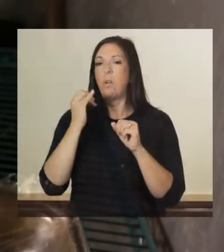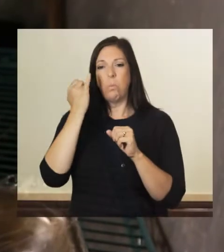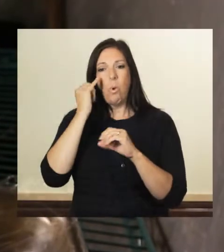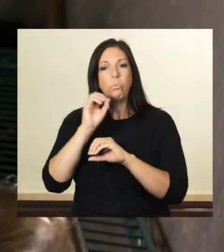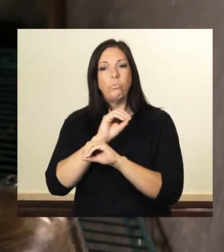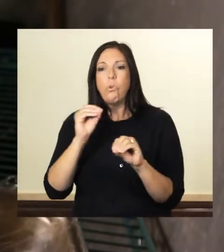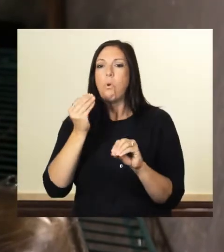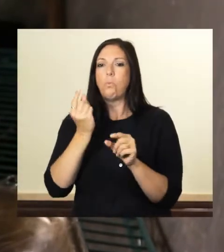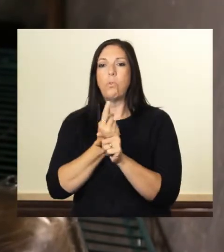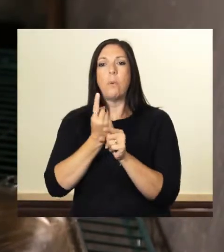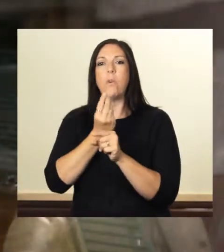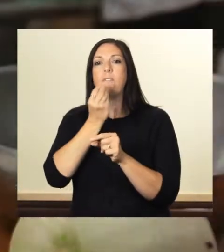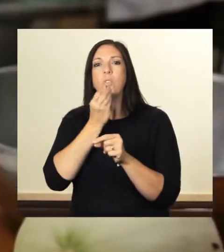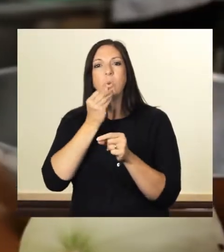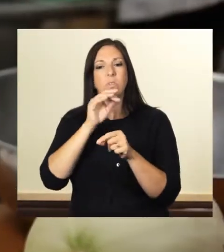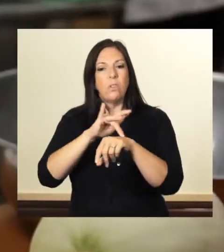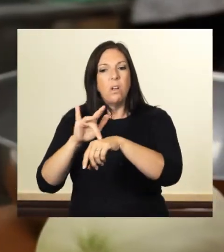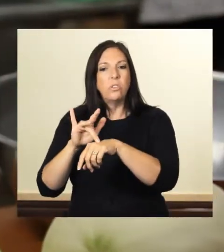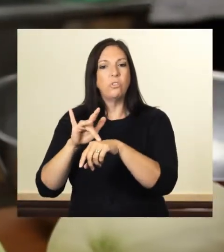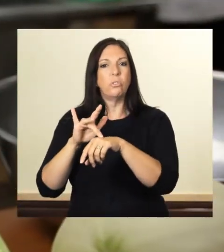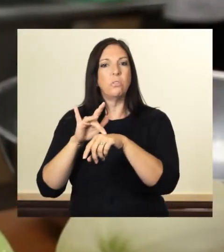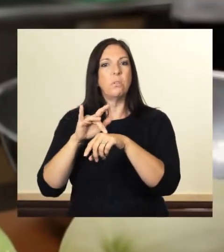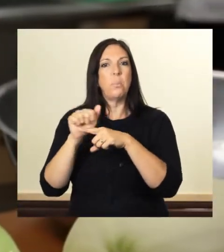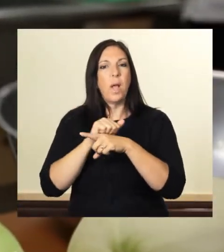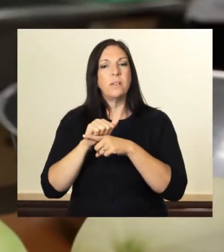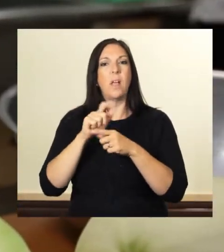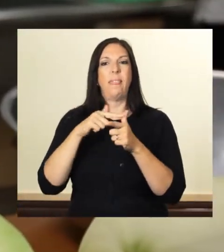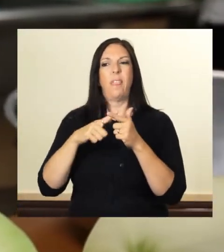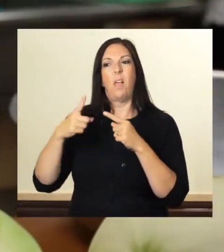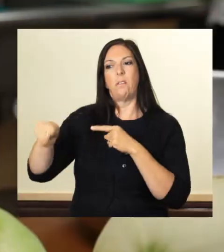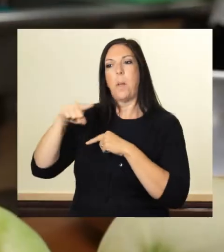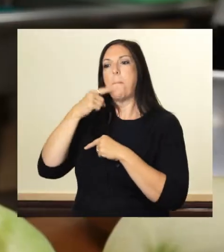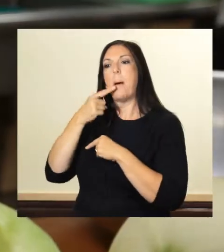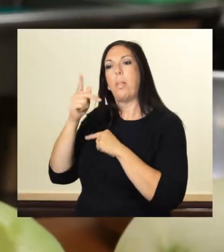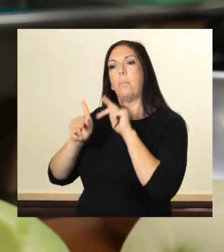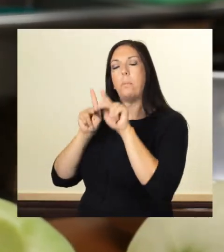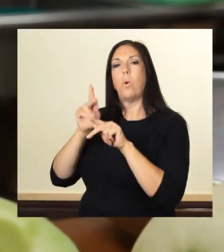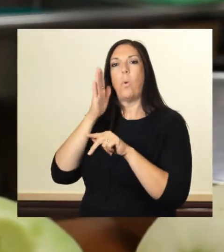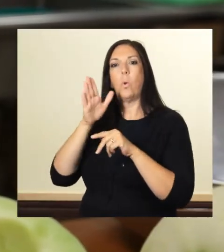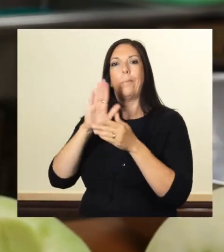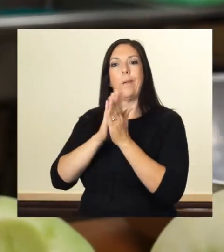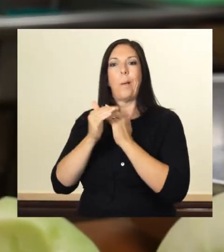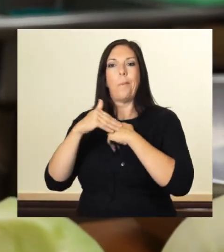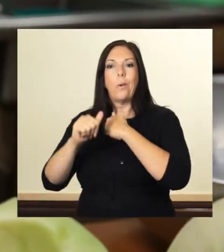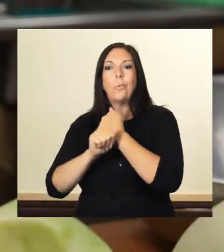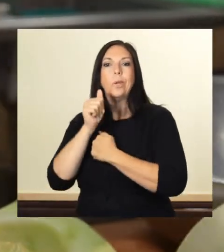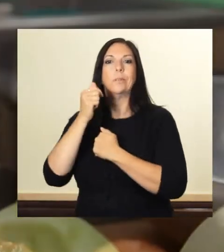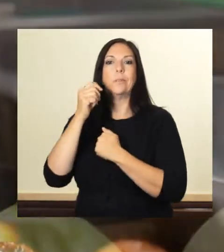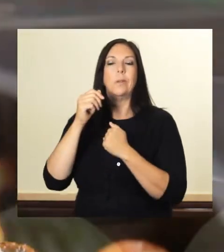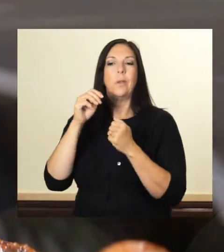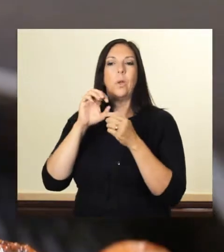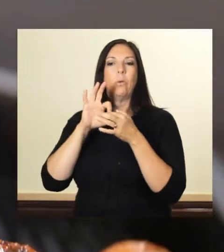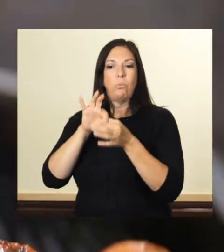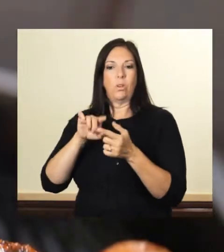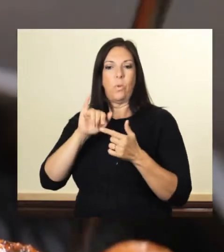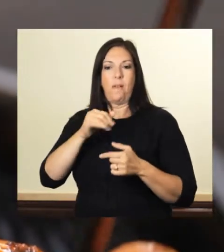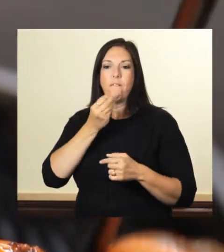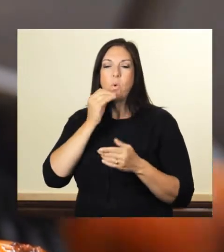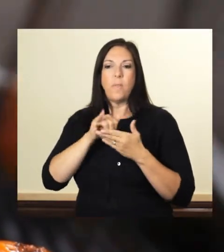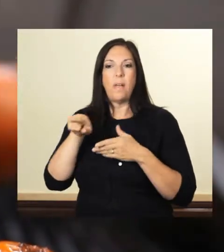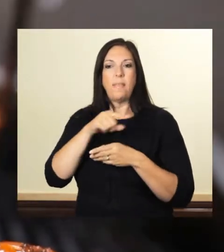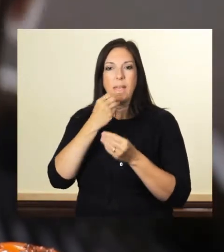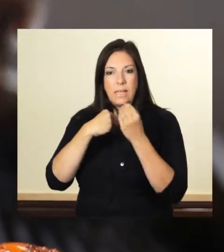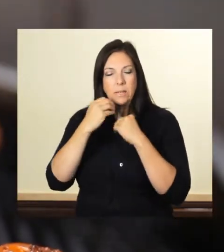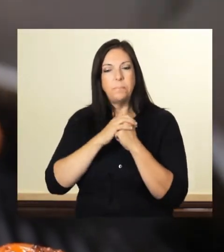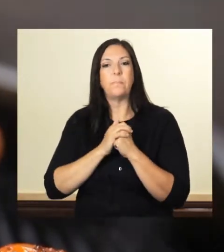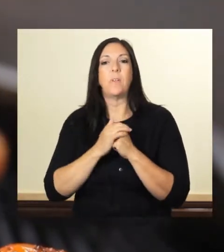the public becomes at risk for foodborne illness or injury from hazards in the foods they consume anyone who's had food poisoning